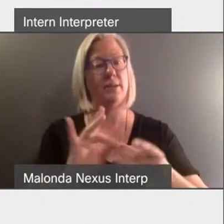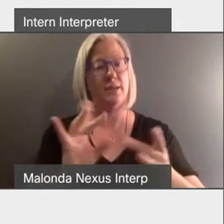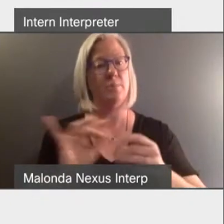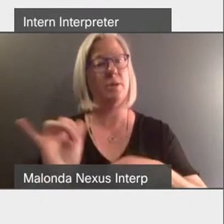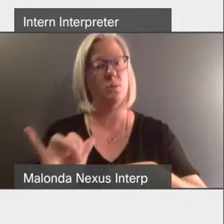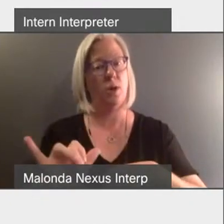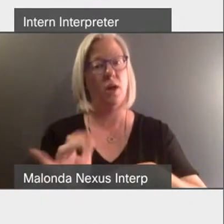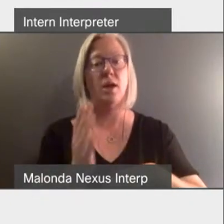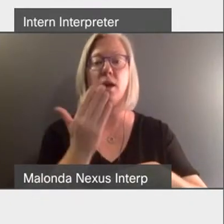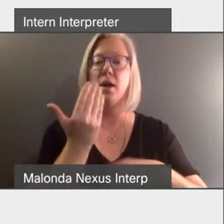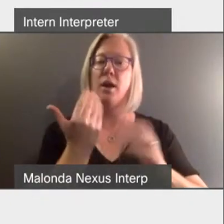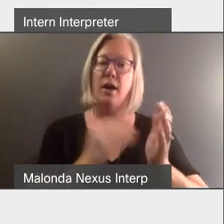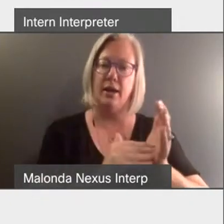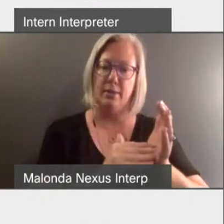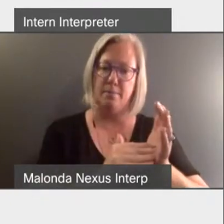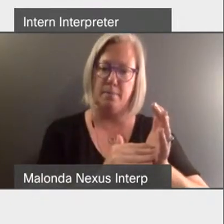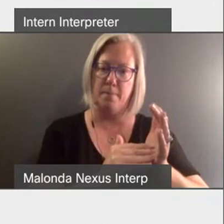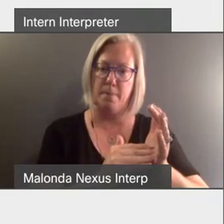thank you. I'm tired.